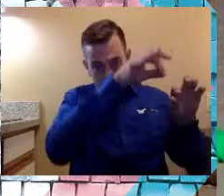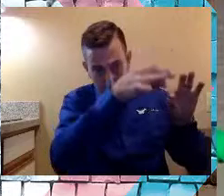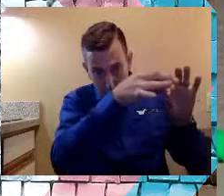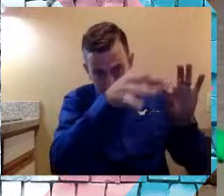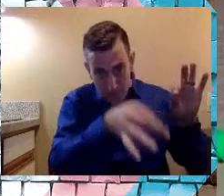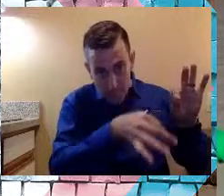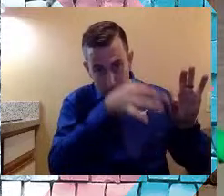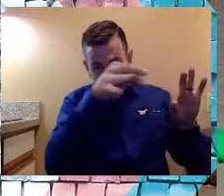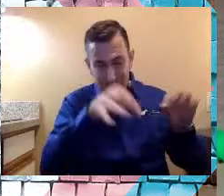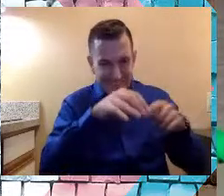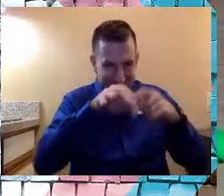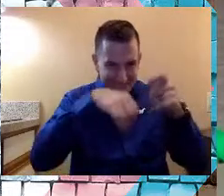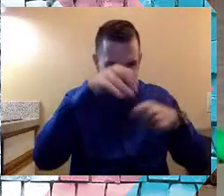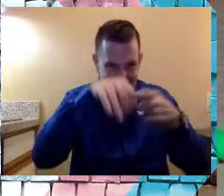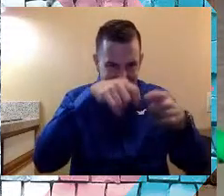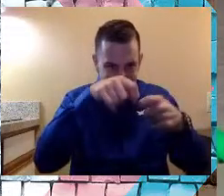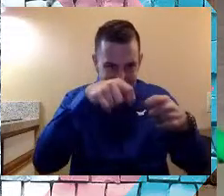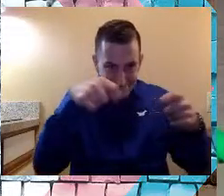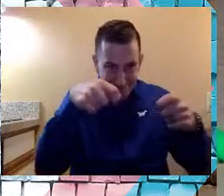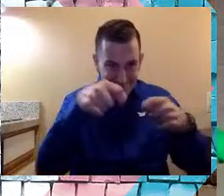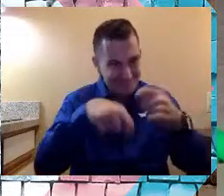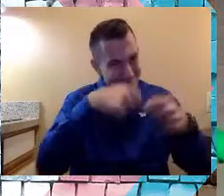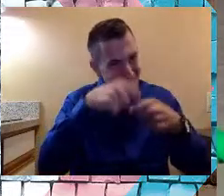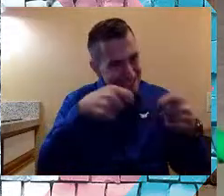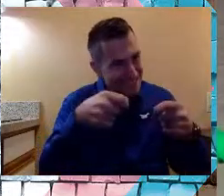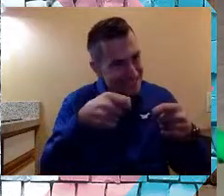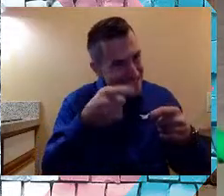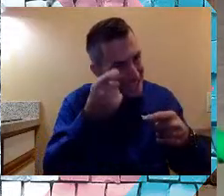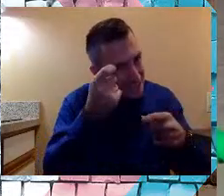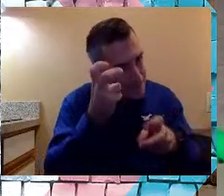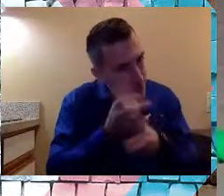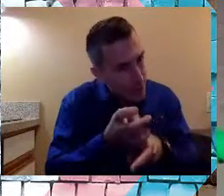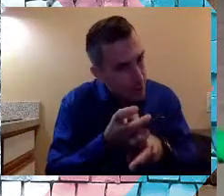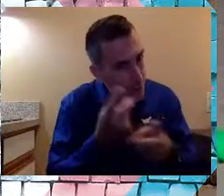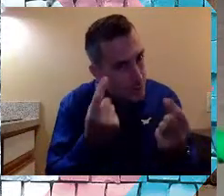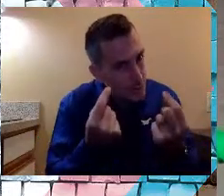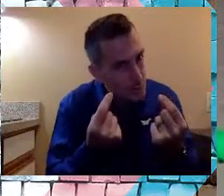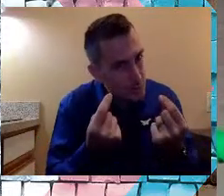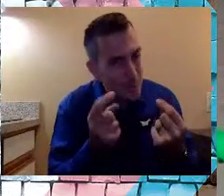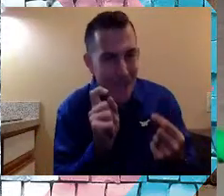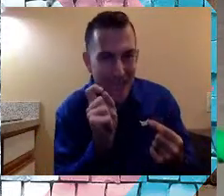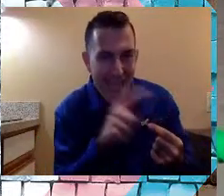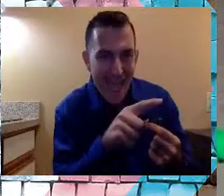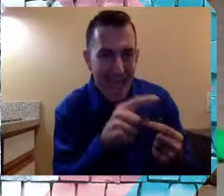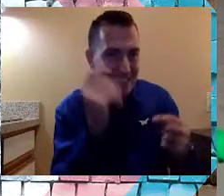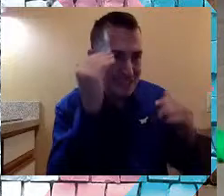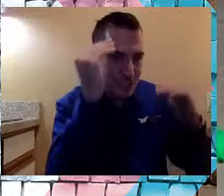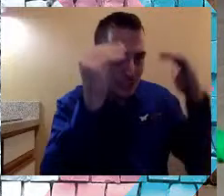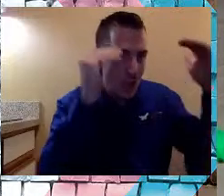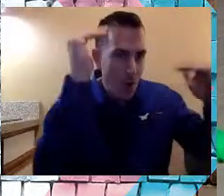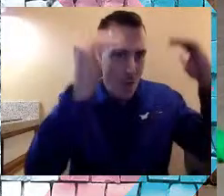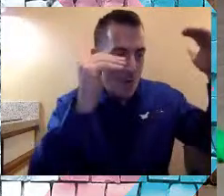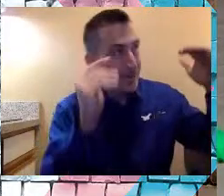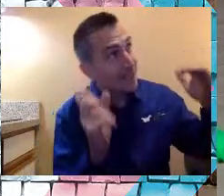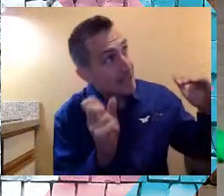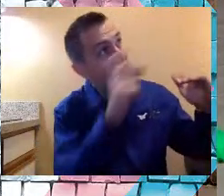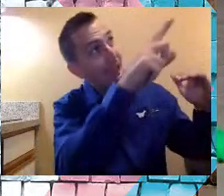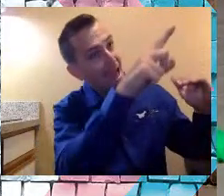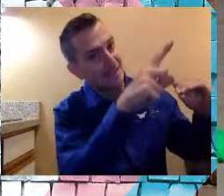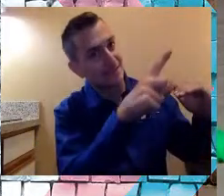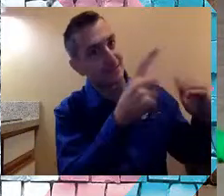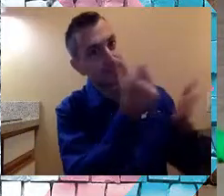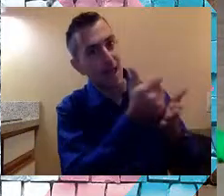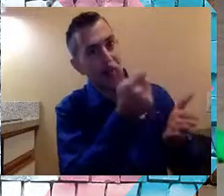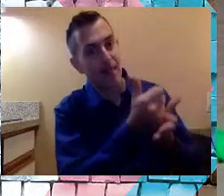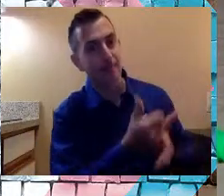part is a little tricky for you, you can ask a grown-up to help you. So I'm tying a little bit, and that just gets